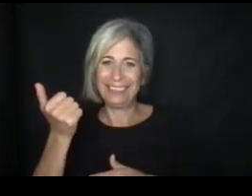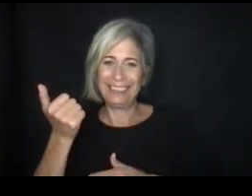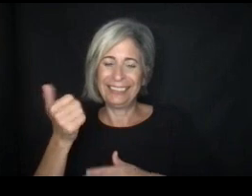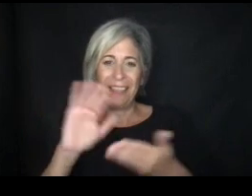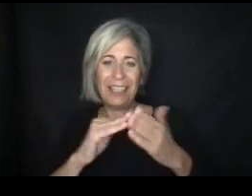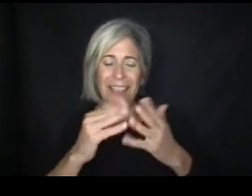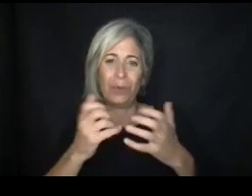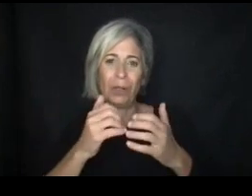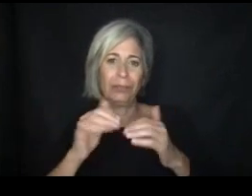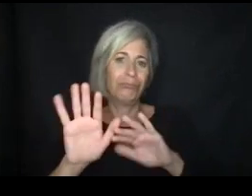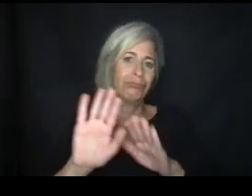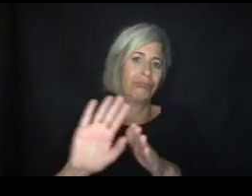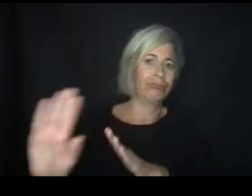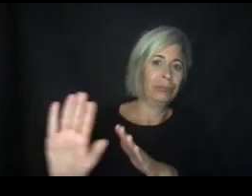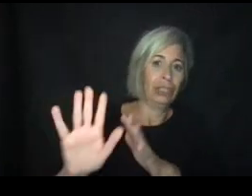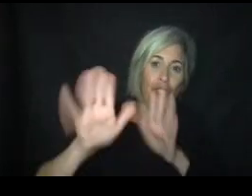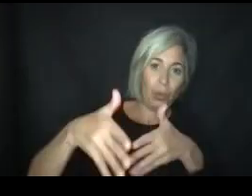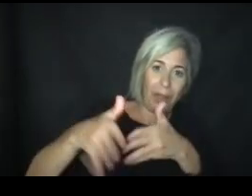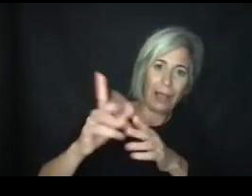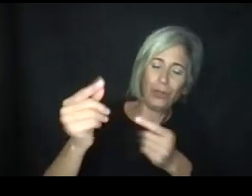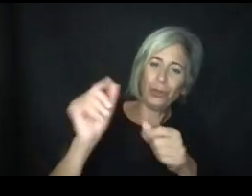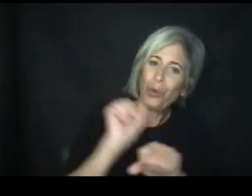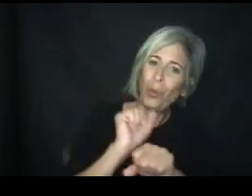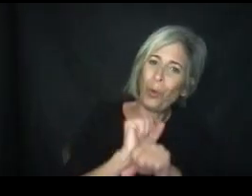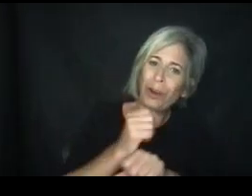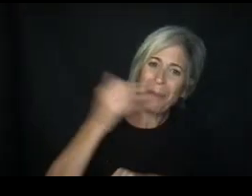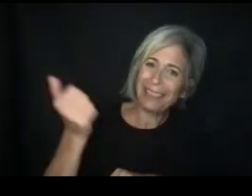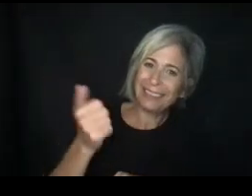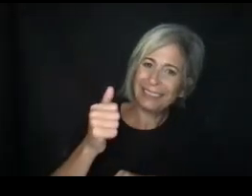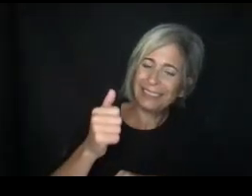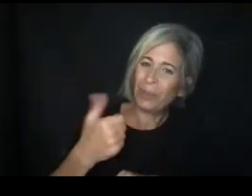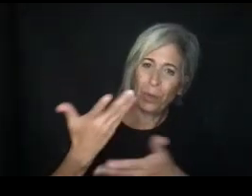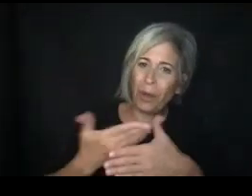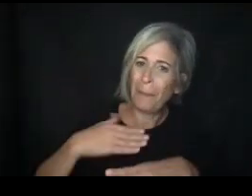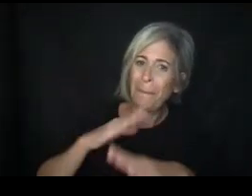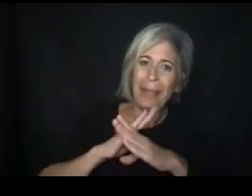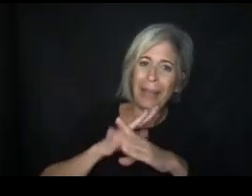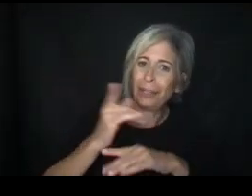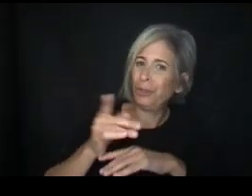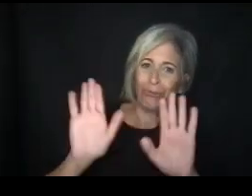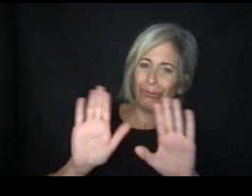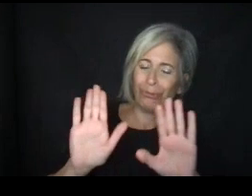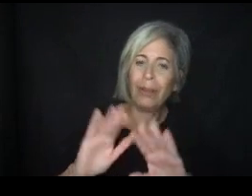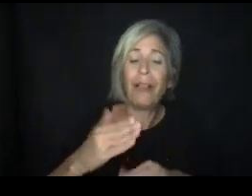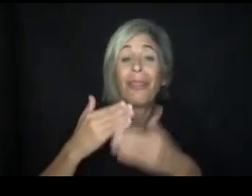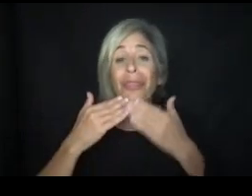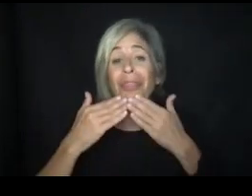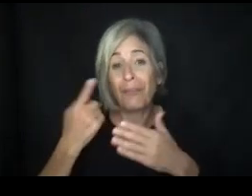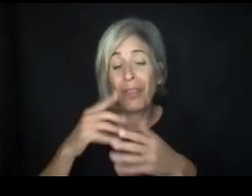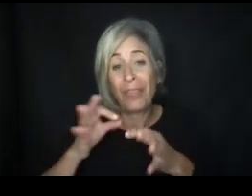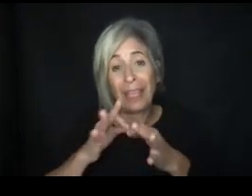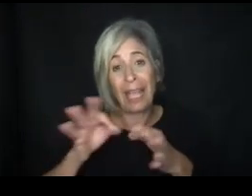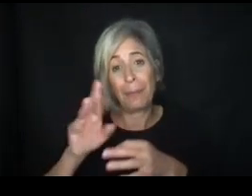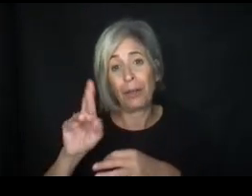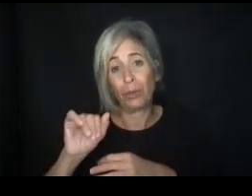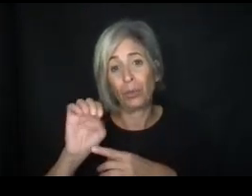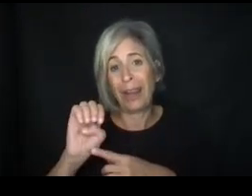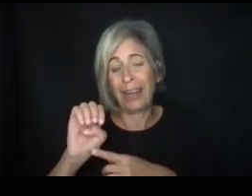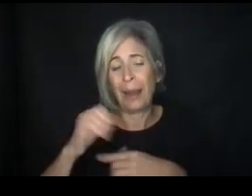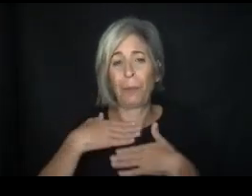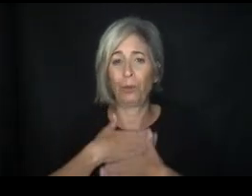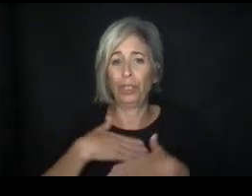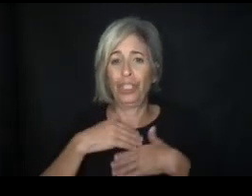to get out of the way and allow you to do what you do best for your community. So I thank you for that comment, Ray, and I appreciate everyone